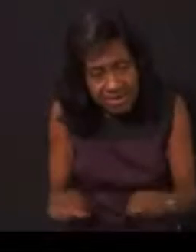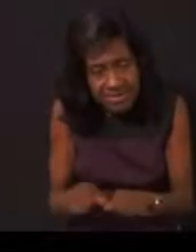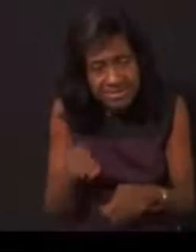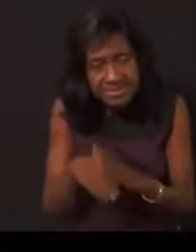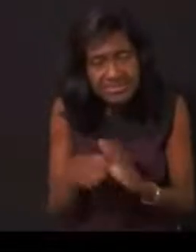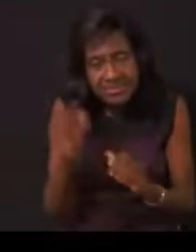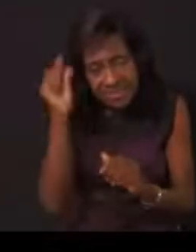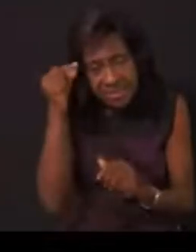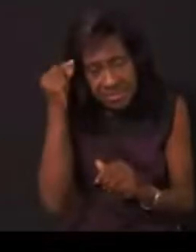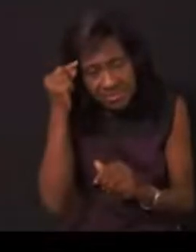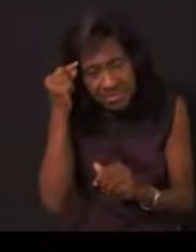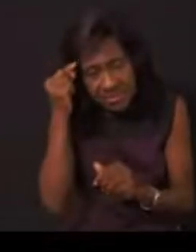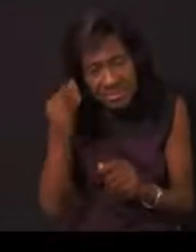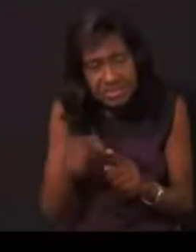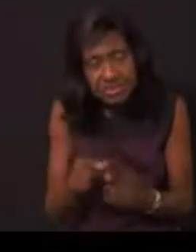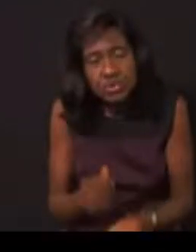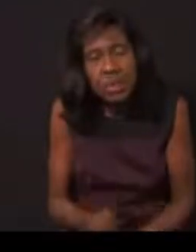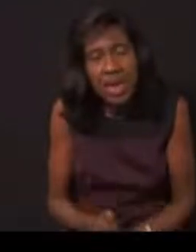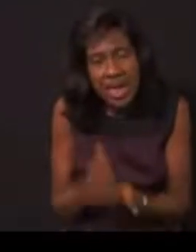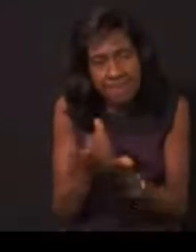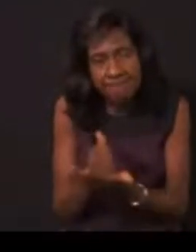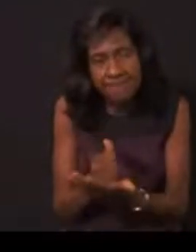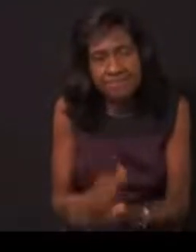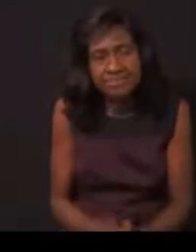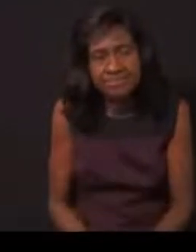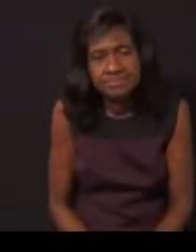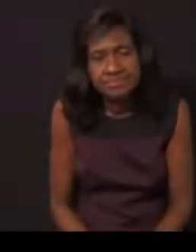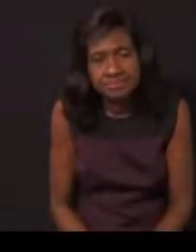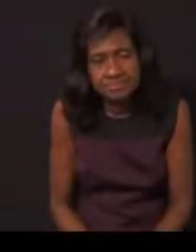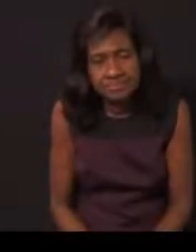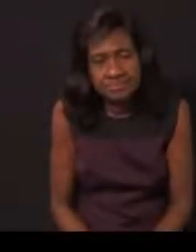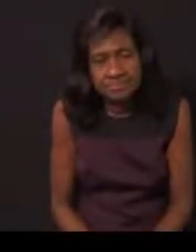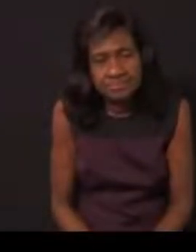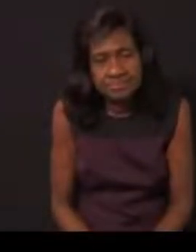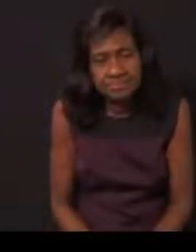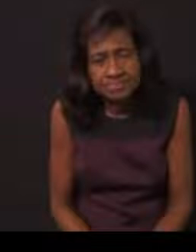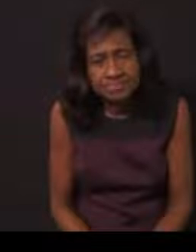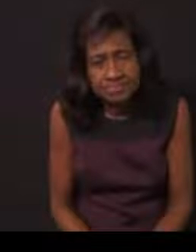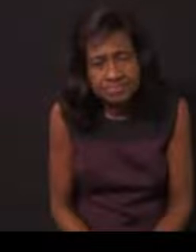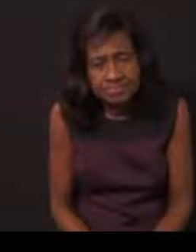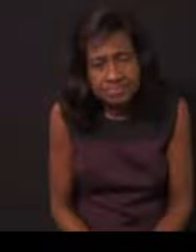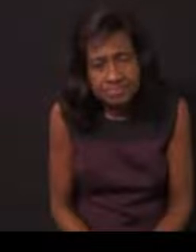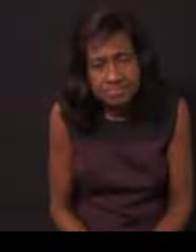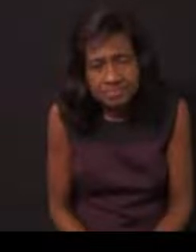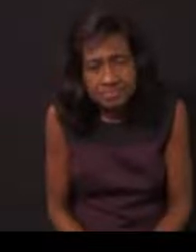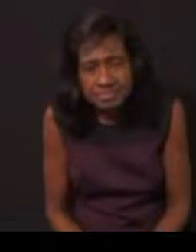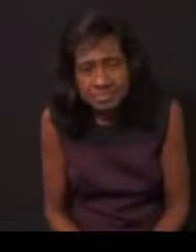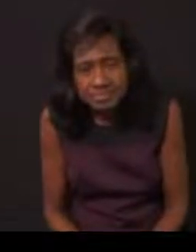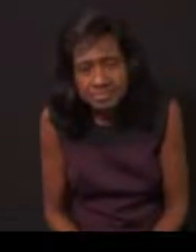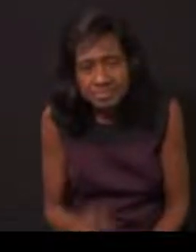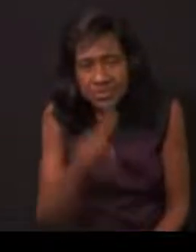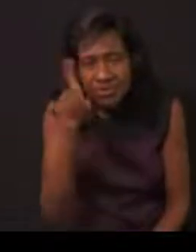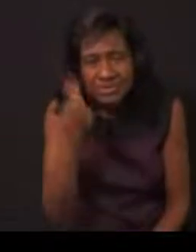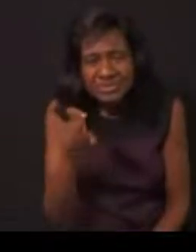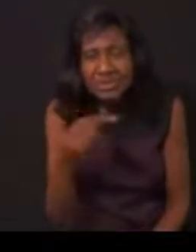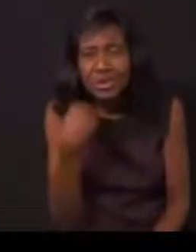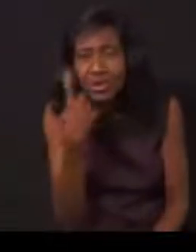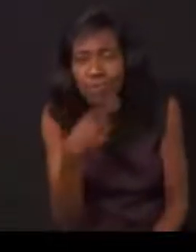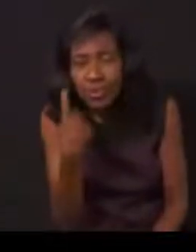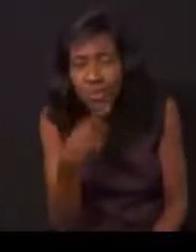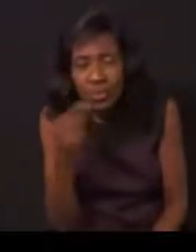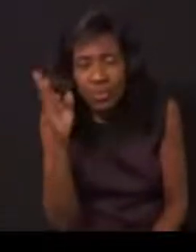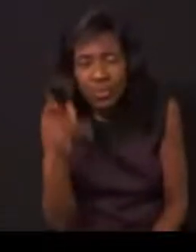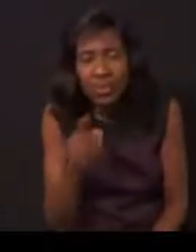safely. Do we have any idea with Dr. Lee's departure who will be the next CMO? Where are we in that? It